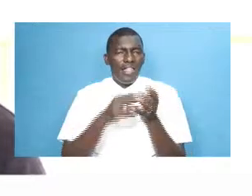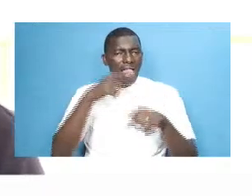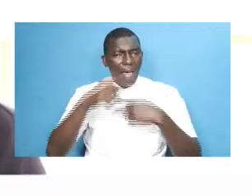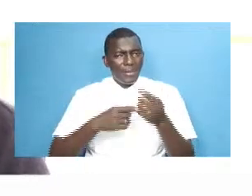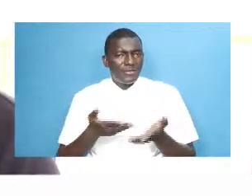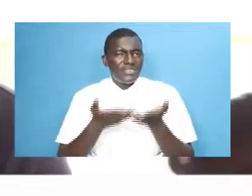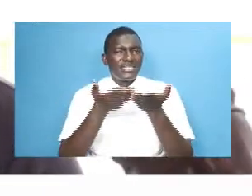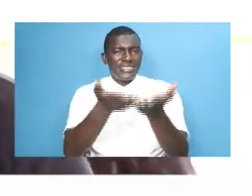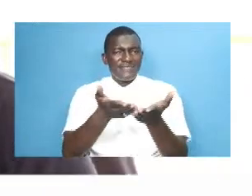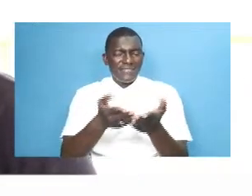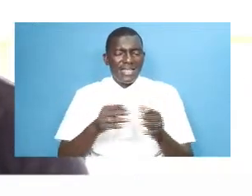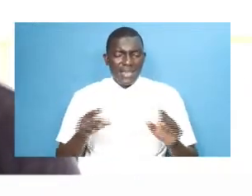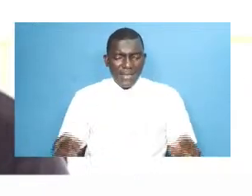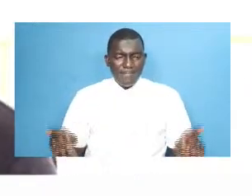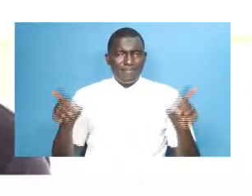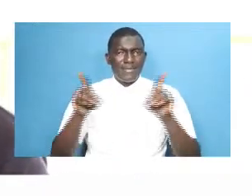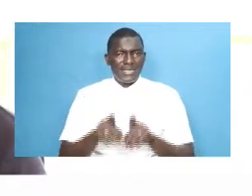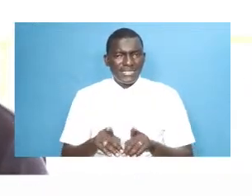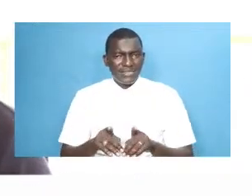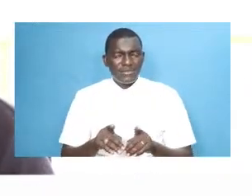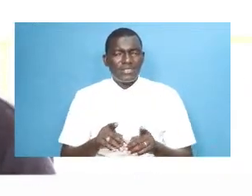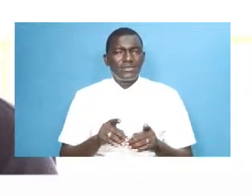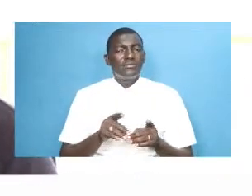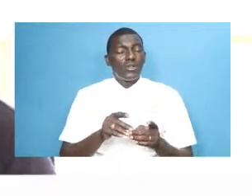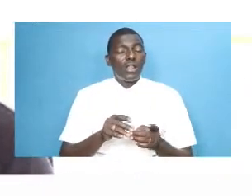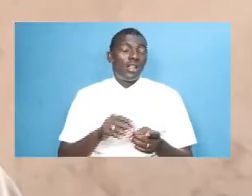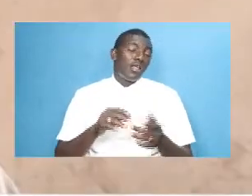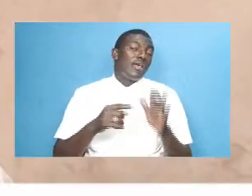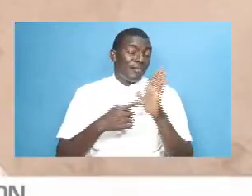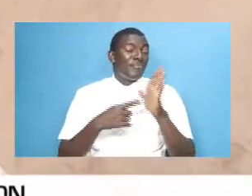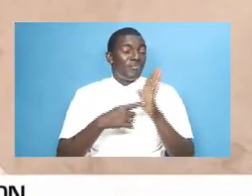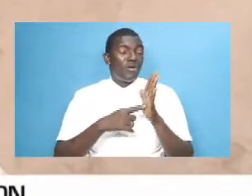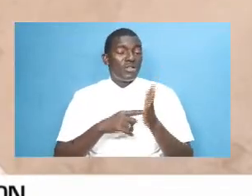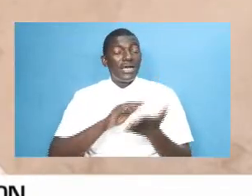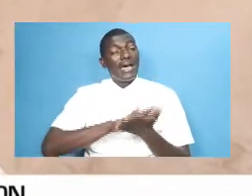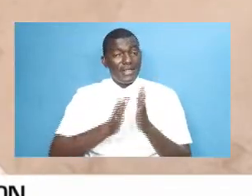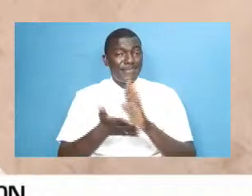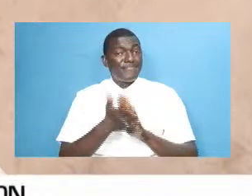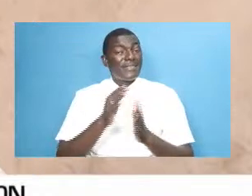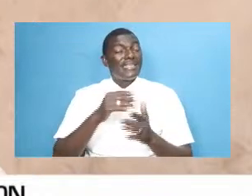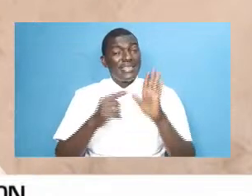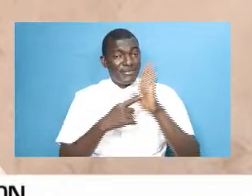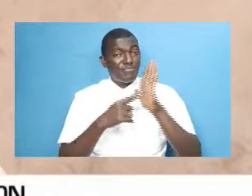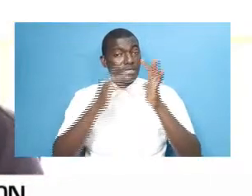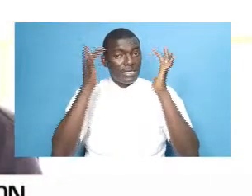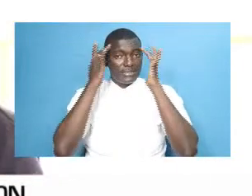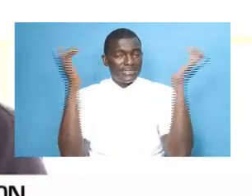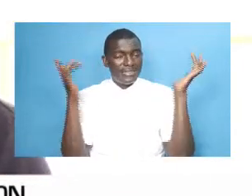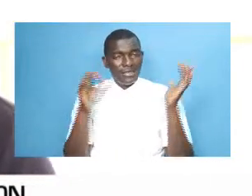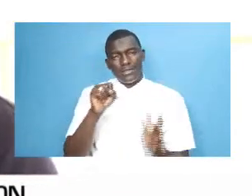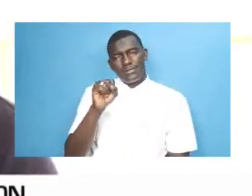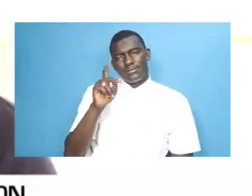the participants tangible and marketable skills that they can then go and use in the real